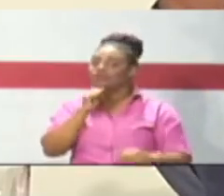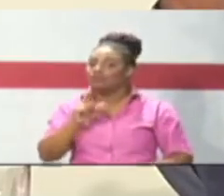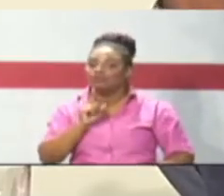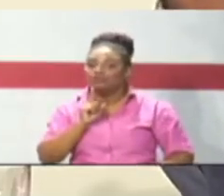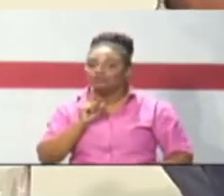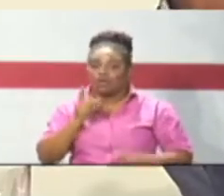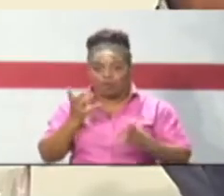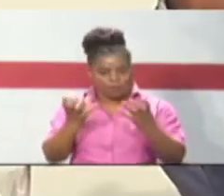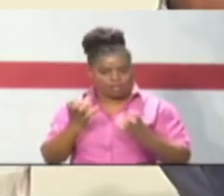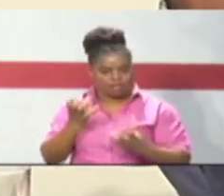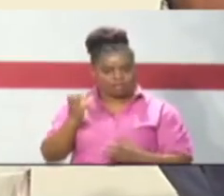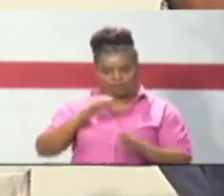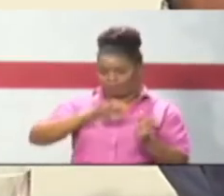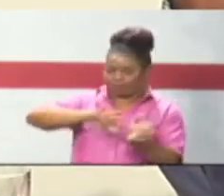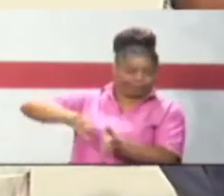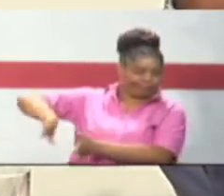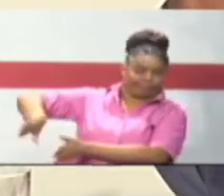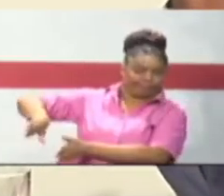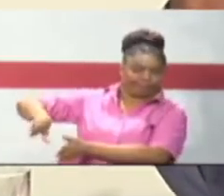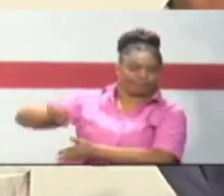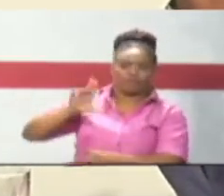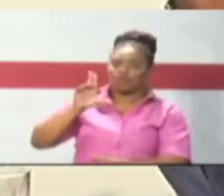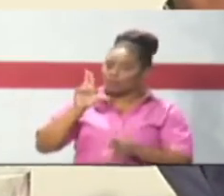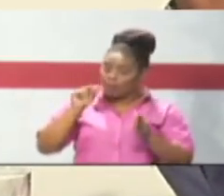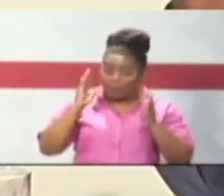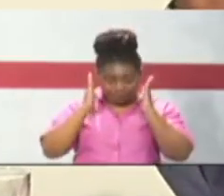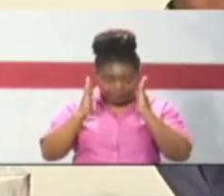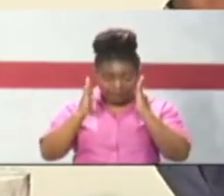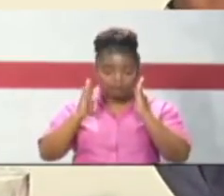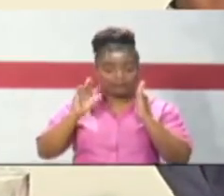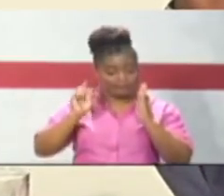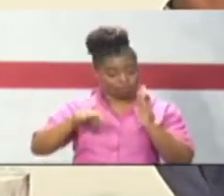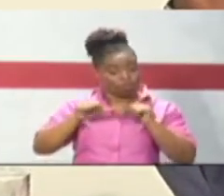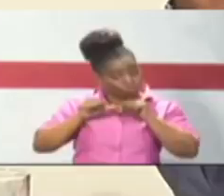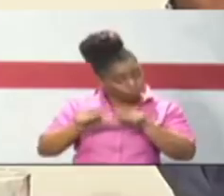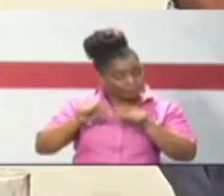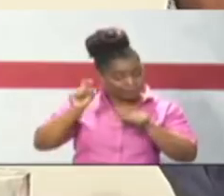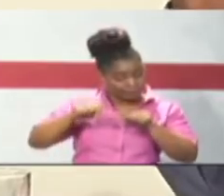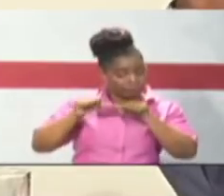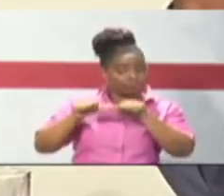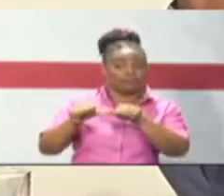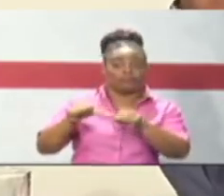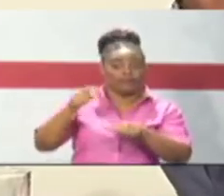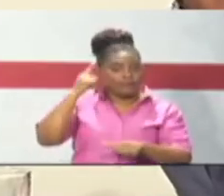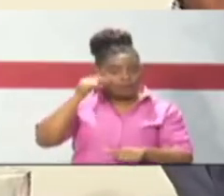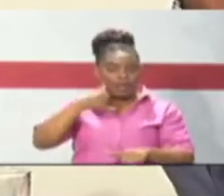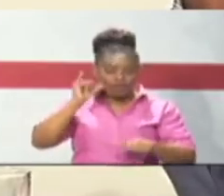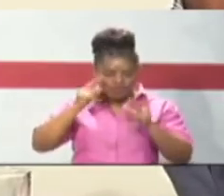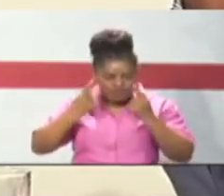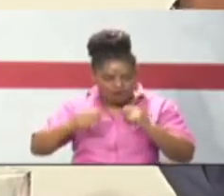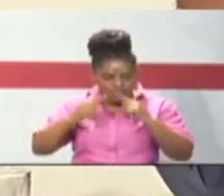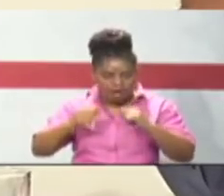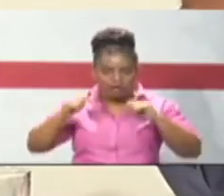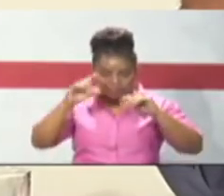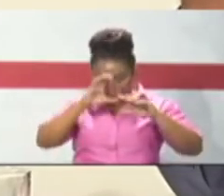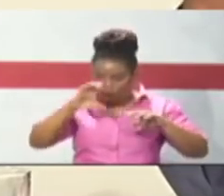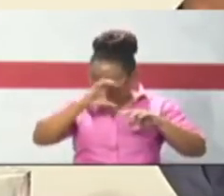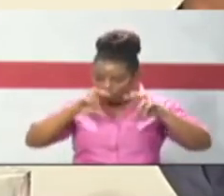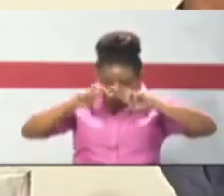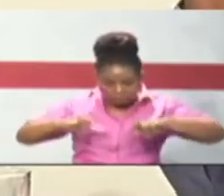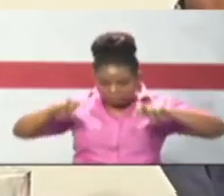it. But we spent a lot of time yesterday trying to track it down. So